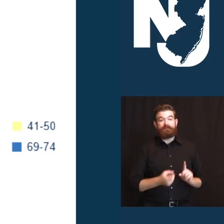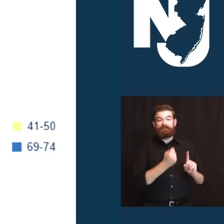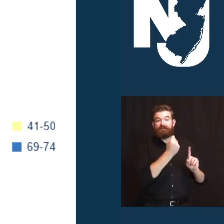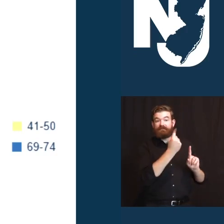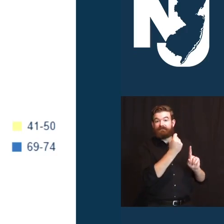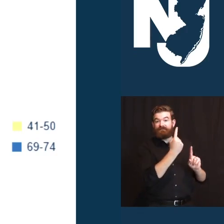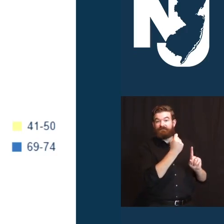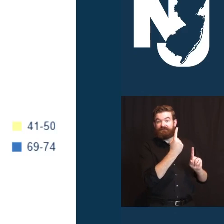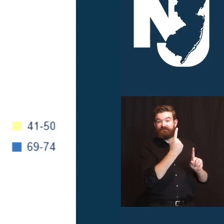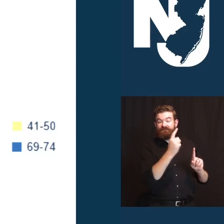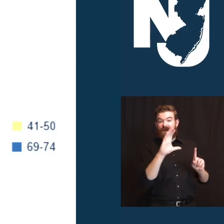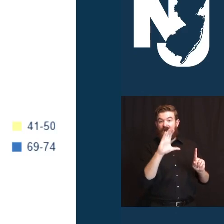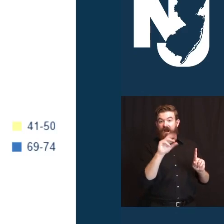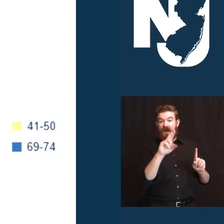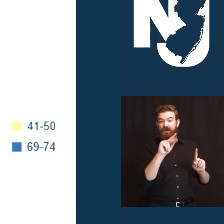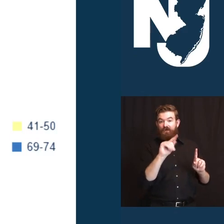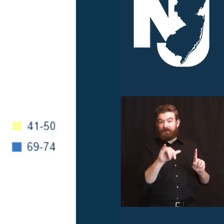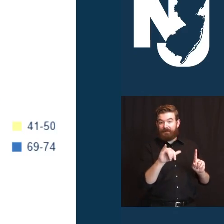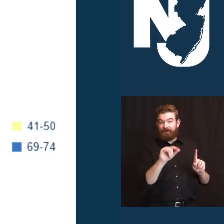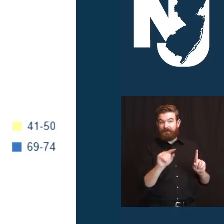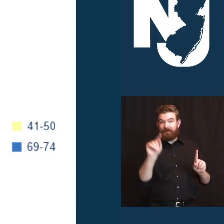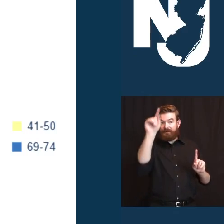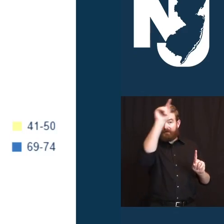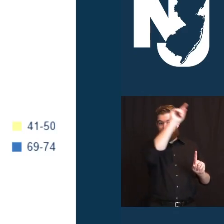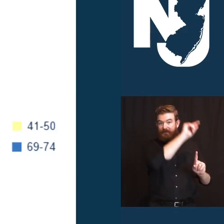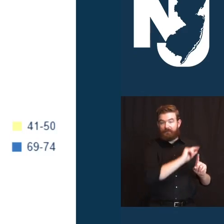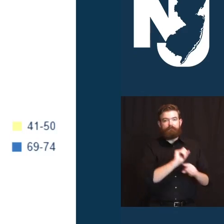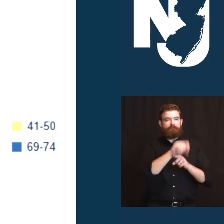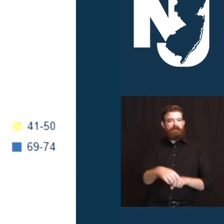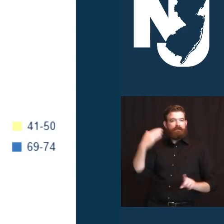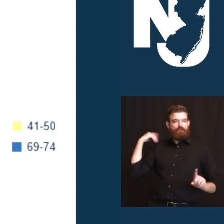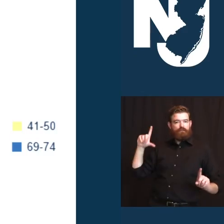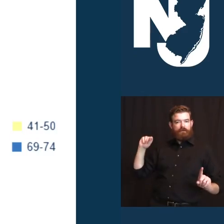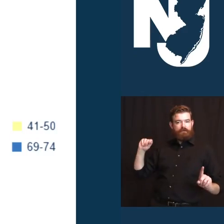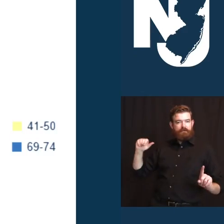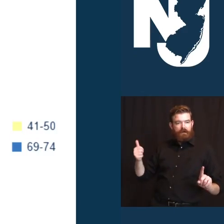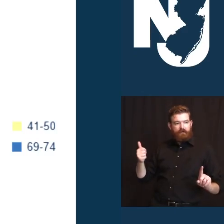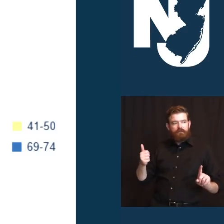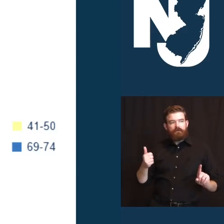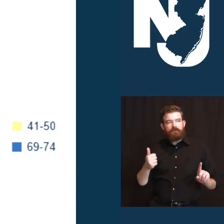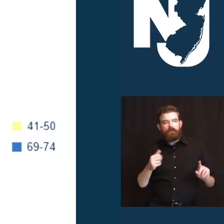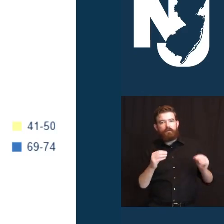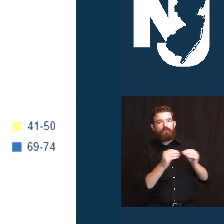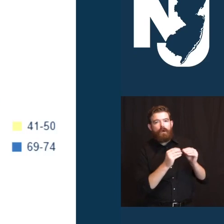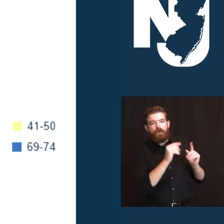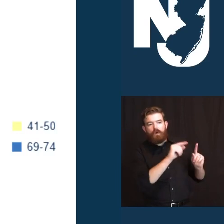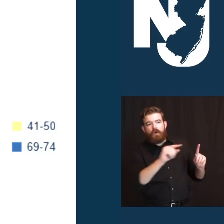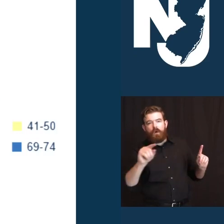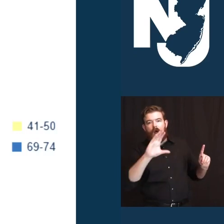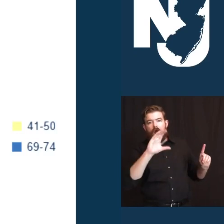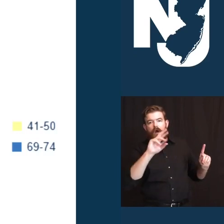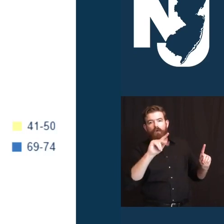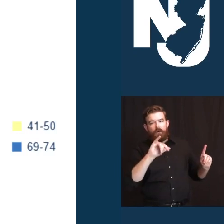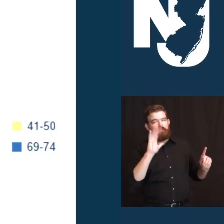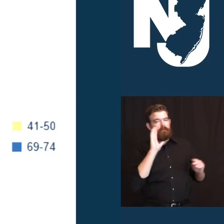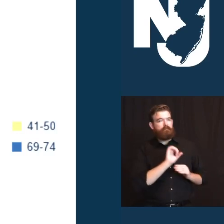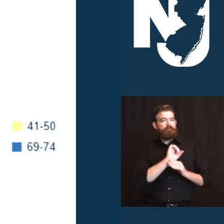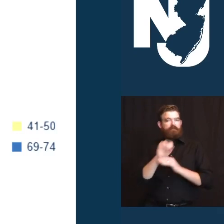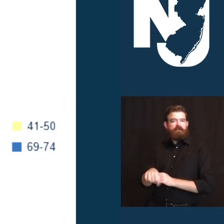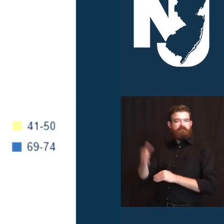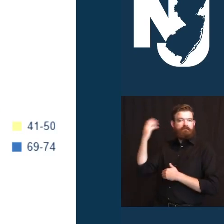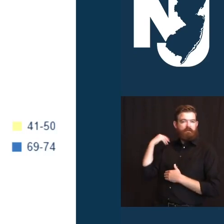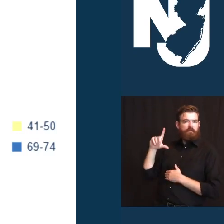that threshold in the coming days, which is good because we don't have many days left. Additionally, when the efforts of community-based census takers